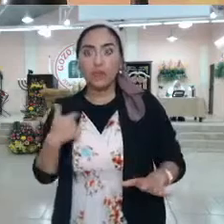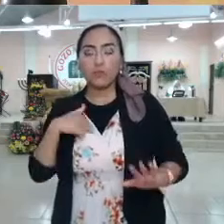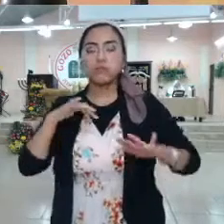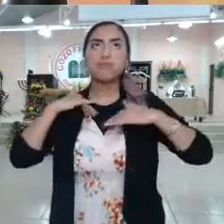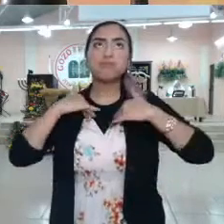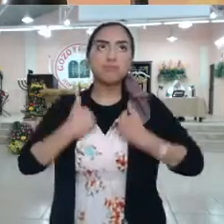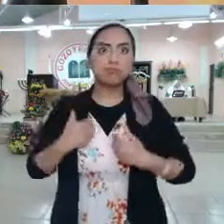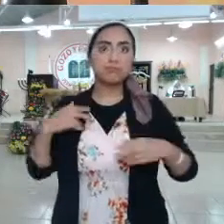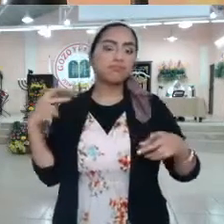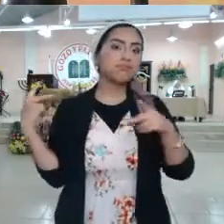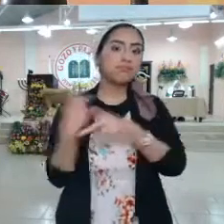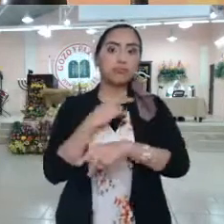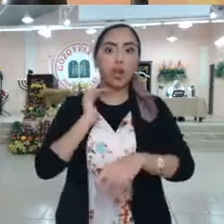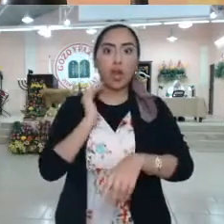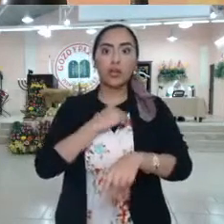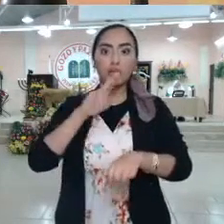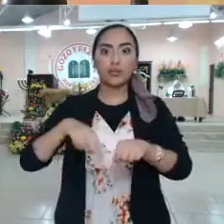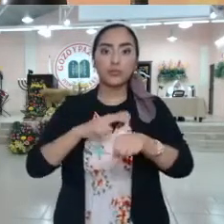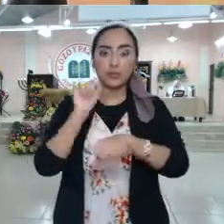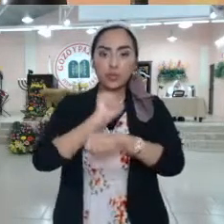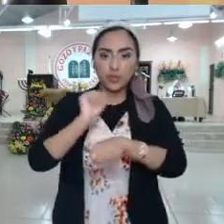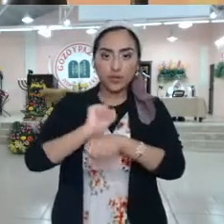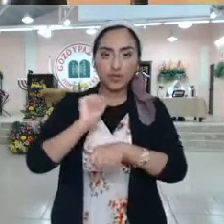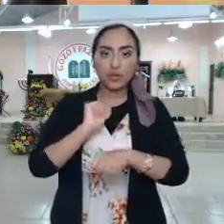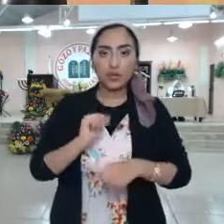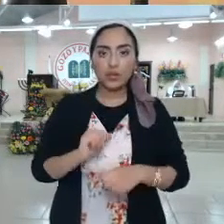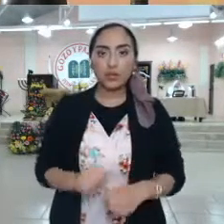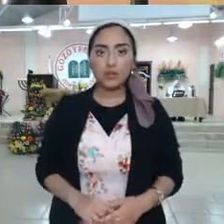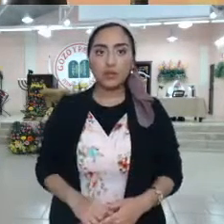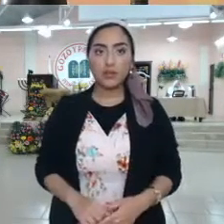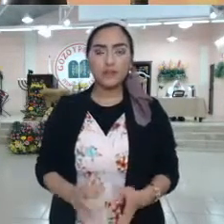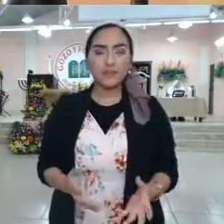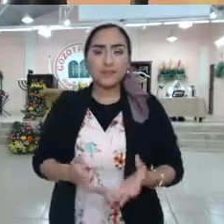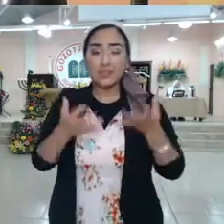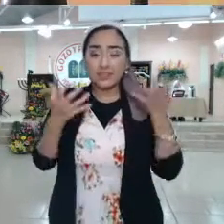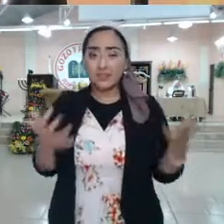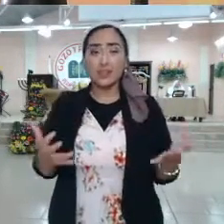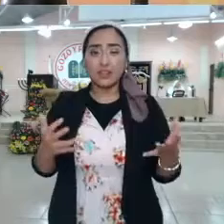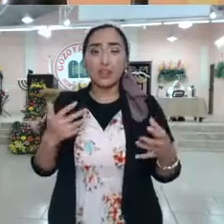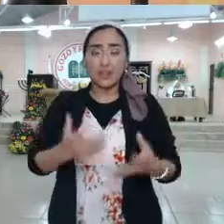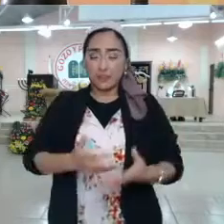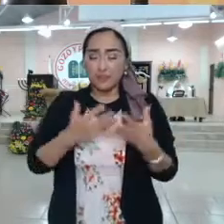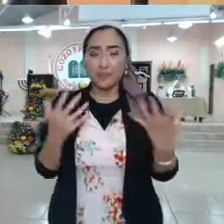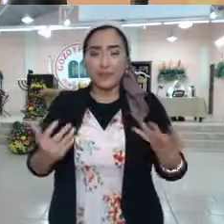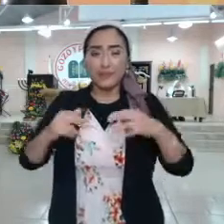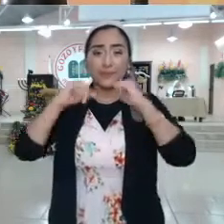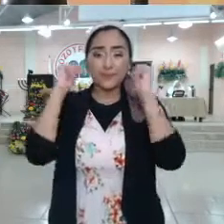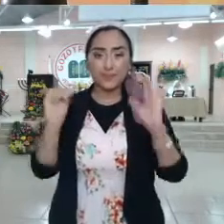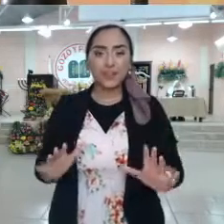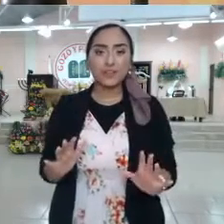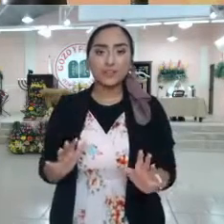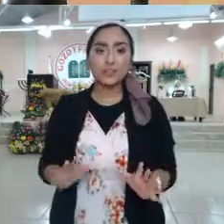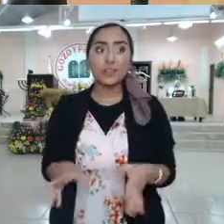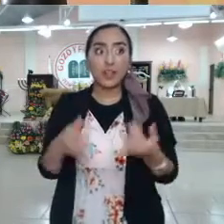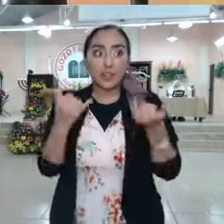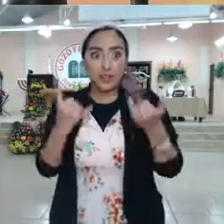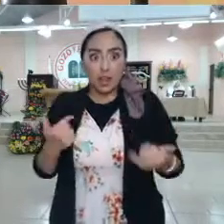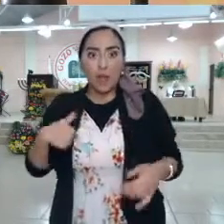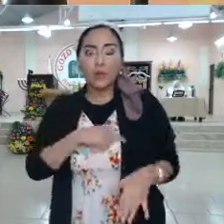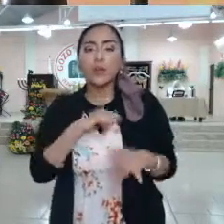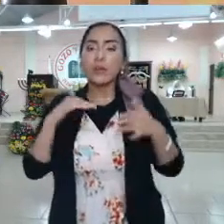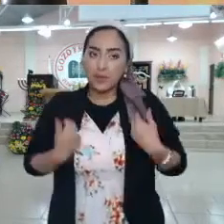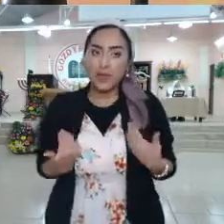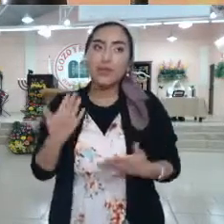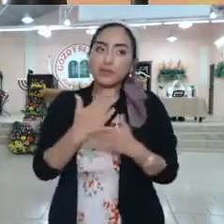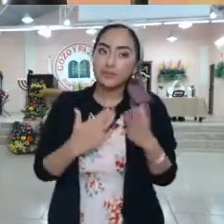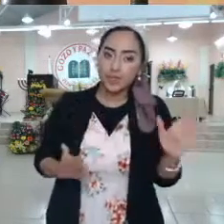Shabbat, we are really tired of our job, secular work. We are so tired because there's so much blessing. Right